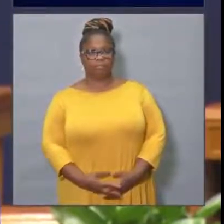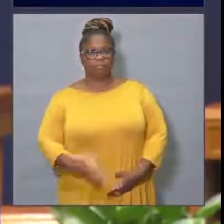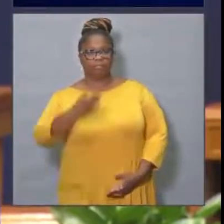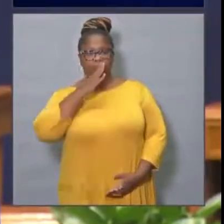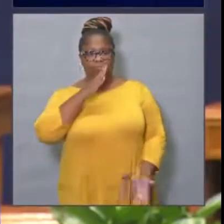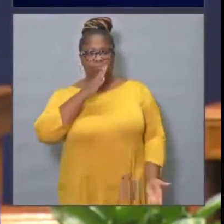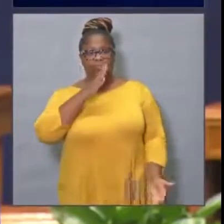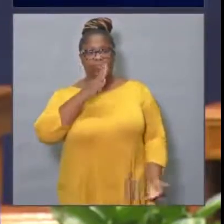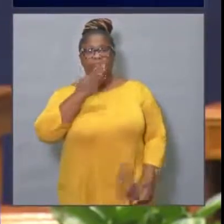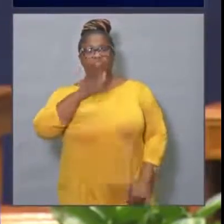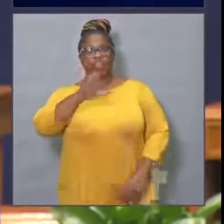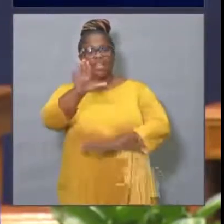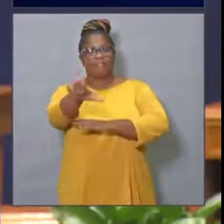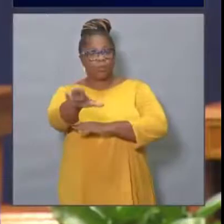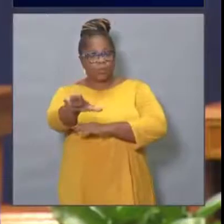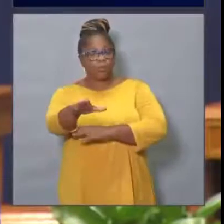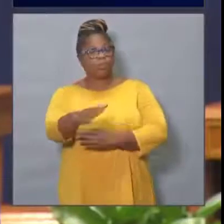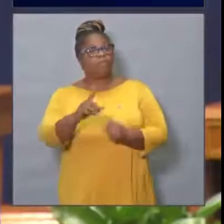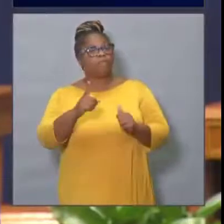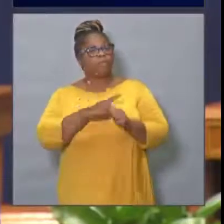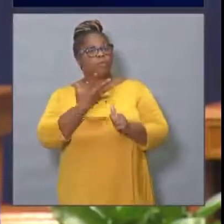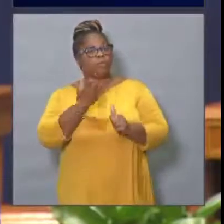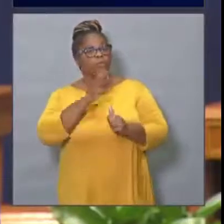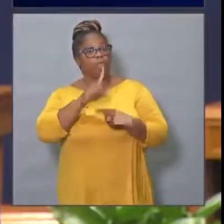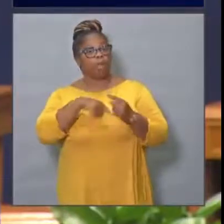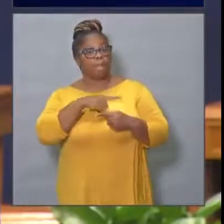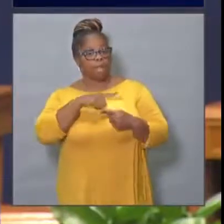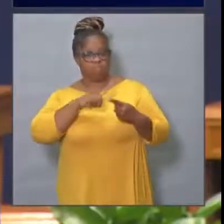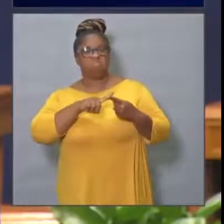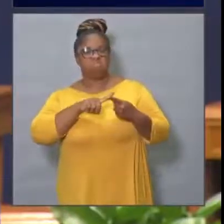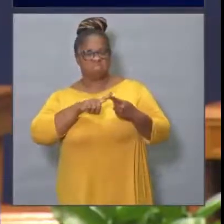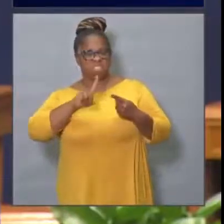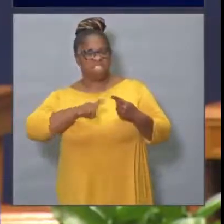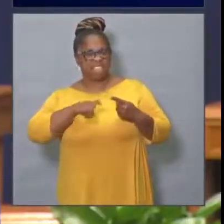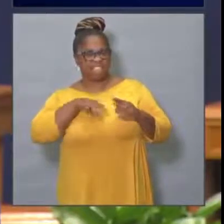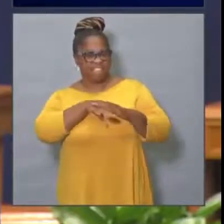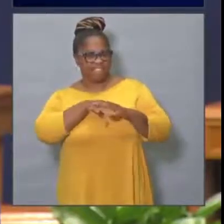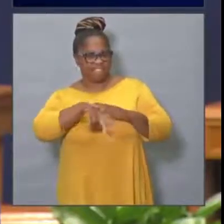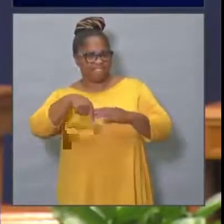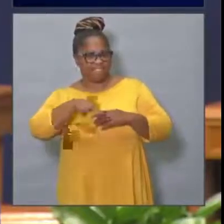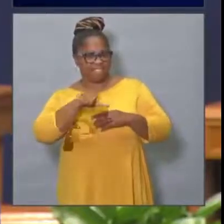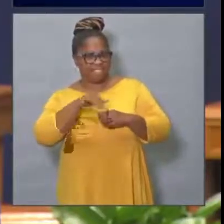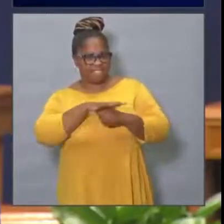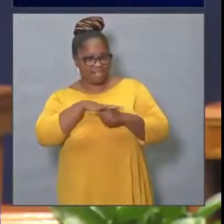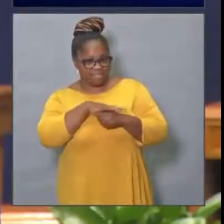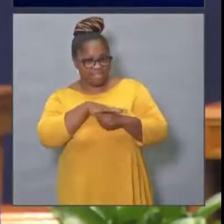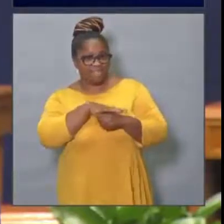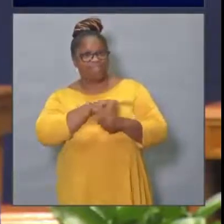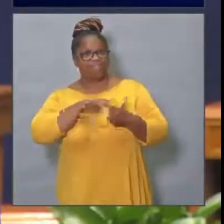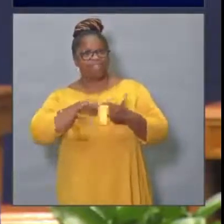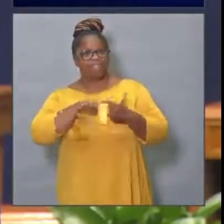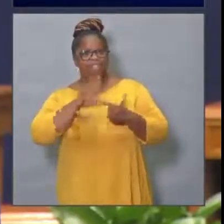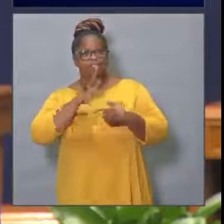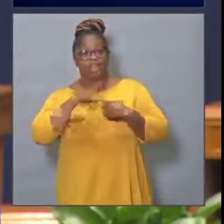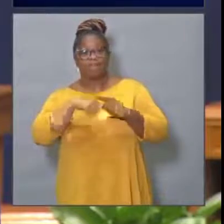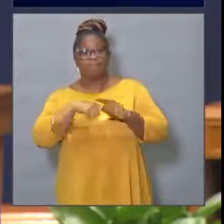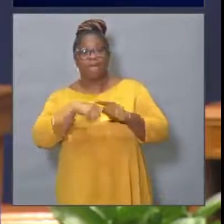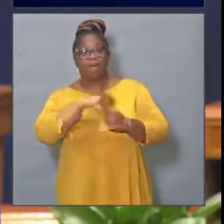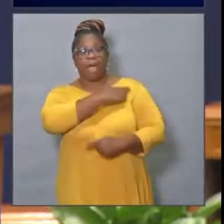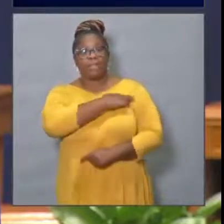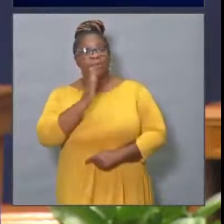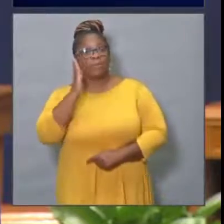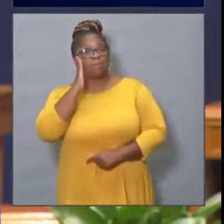Good afternoon. I want to first talk today briefly about testing access within Los Angeles County, and then I'll shift to talking about the hospital bed